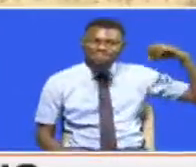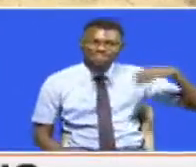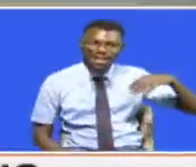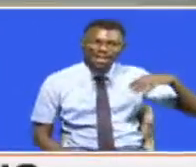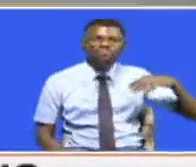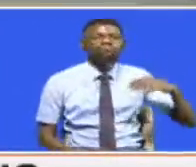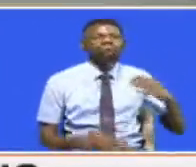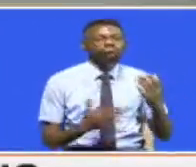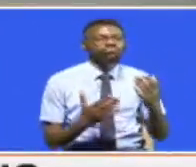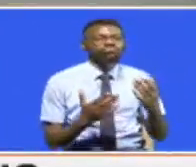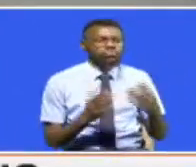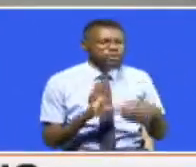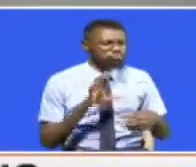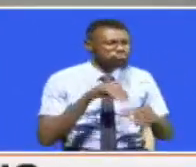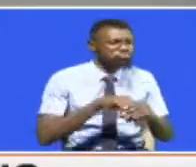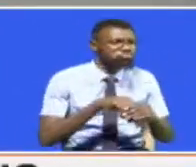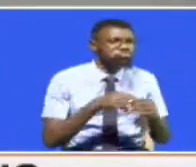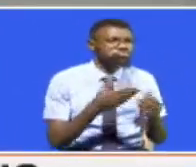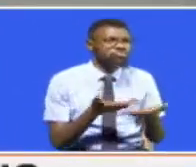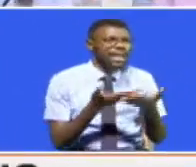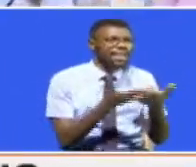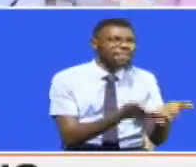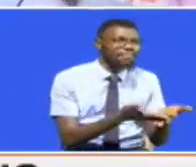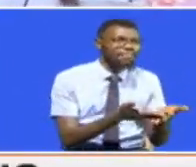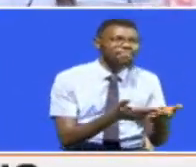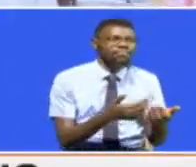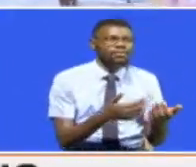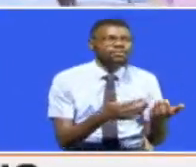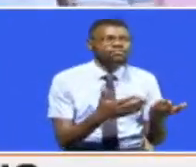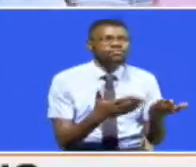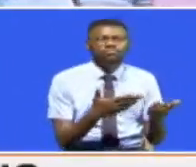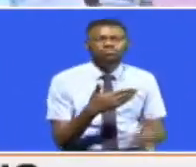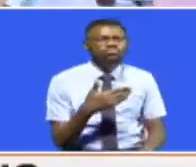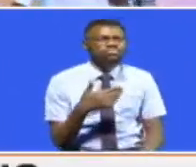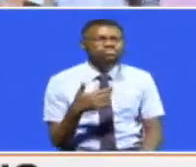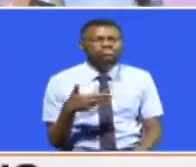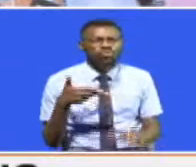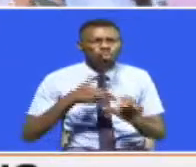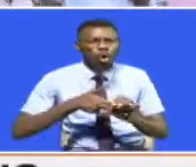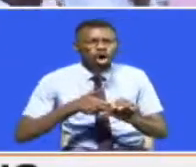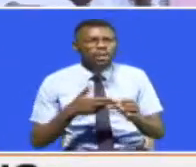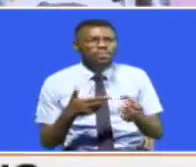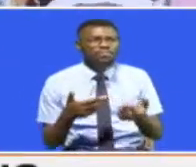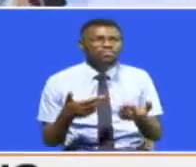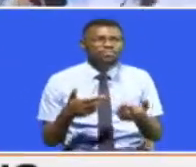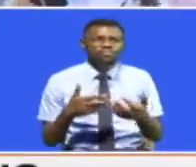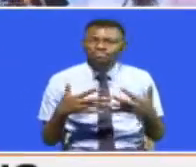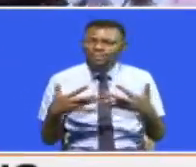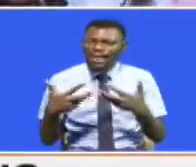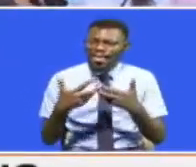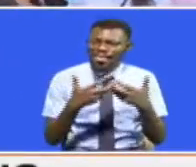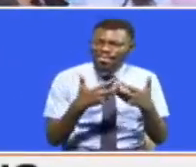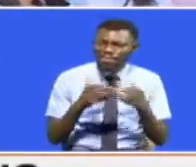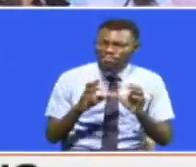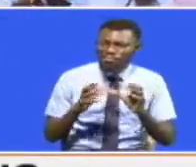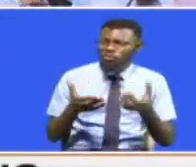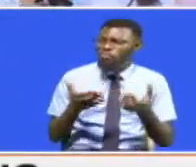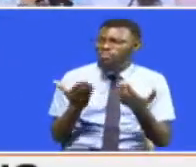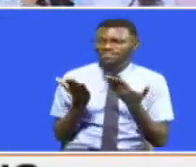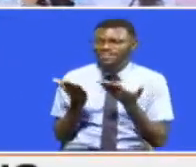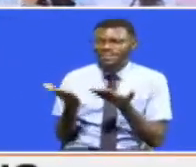actively involved in the harnessing of crude oil. There are no engineers here to check oil play in a bebwa.